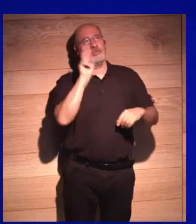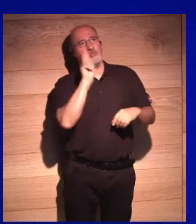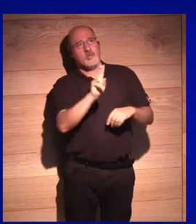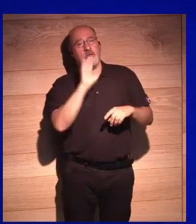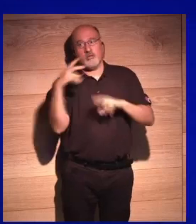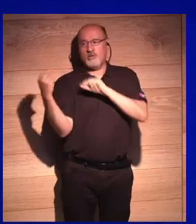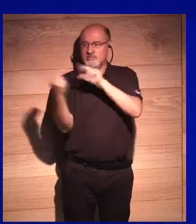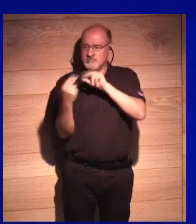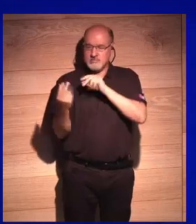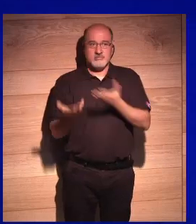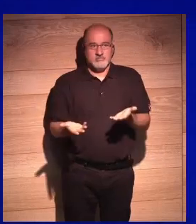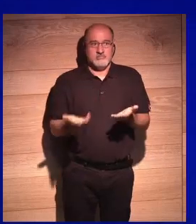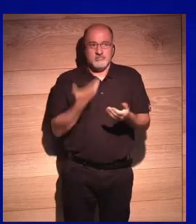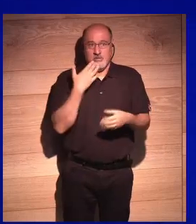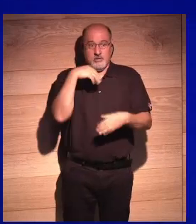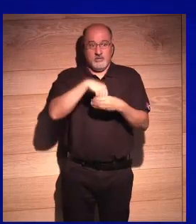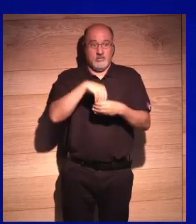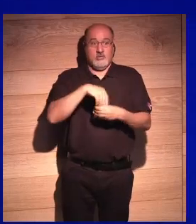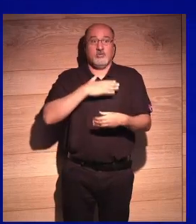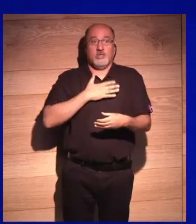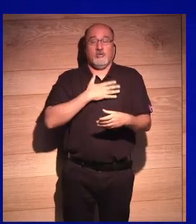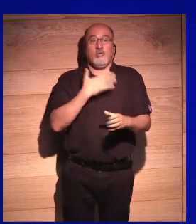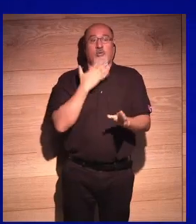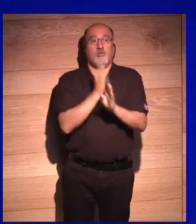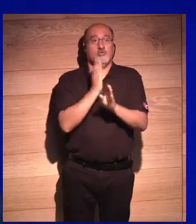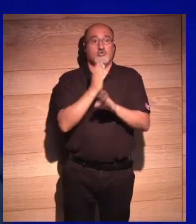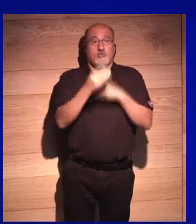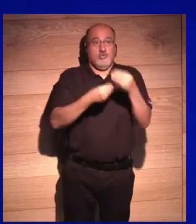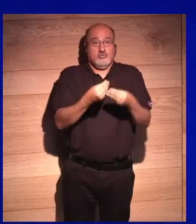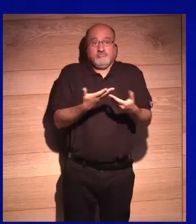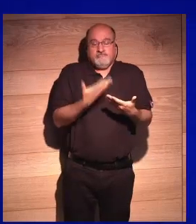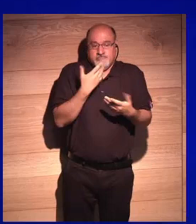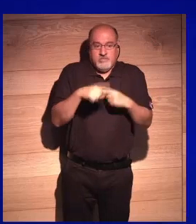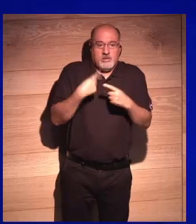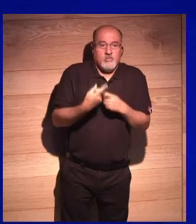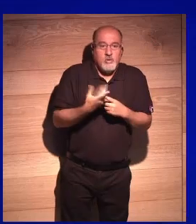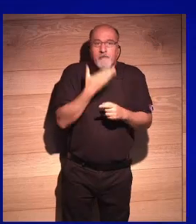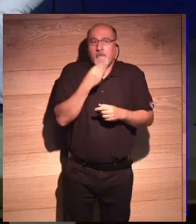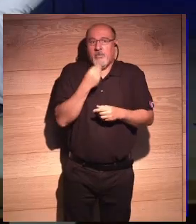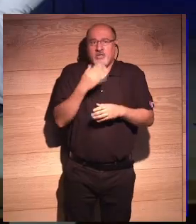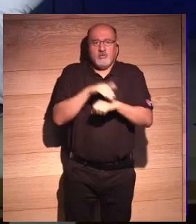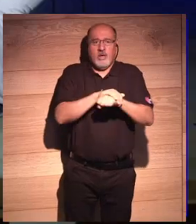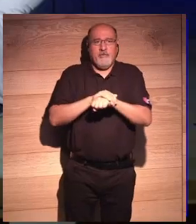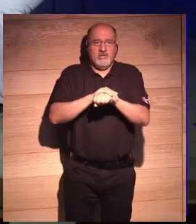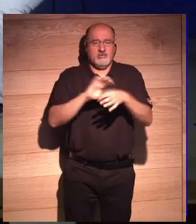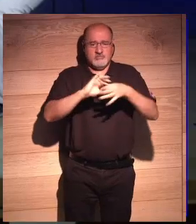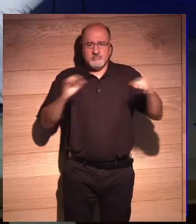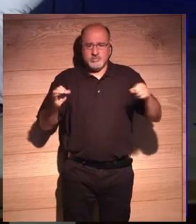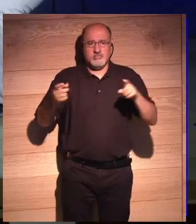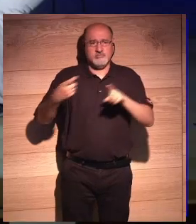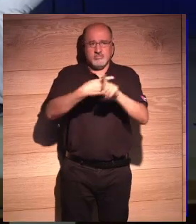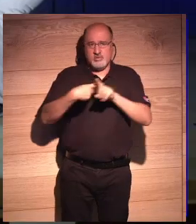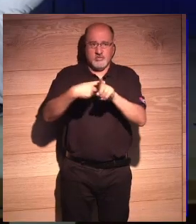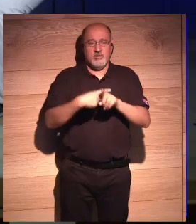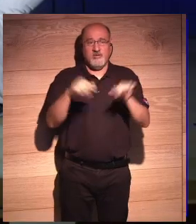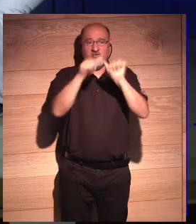or whatever. So we want to consume contents in VR. I don't want to watch football. The good thing is that I can do it with friends, although it's